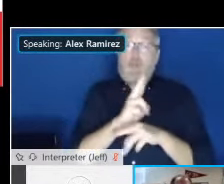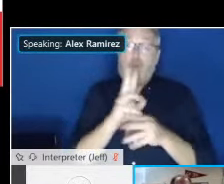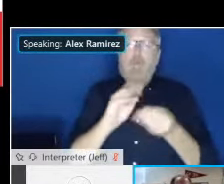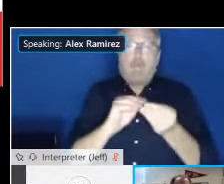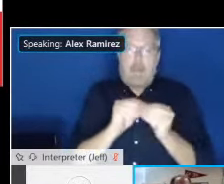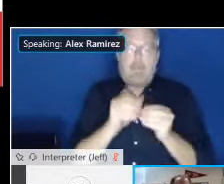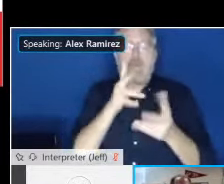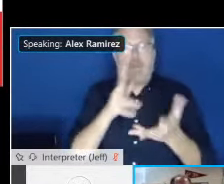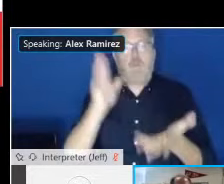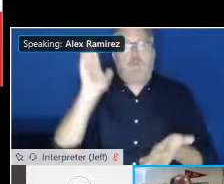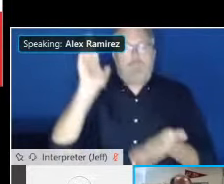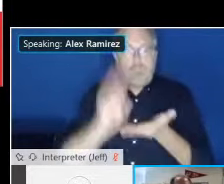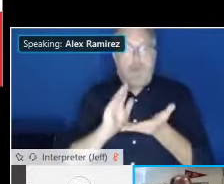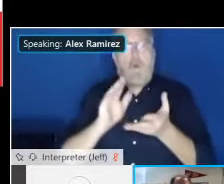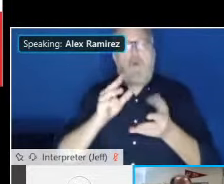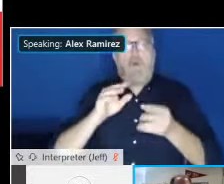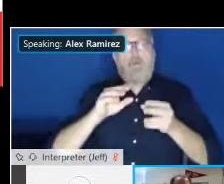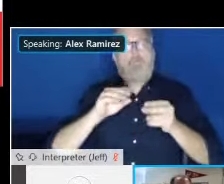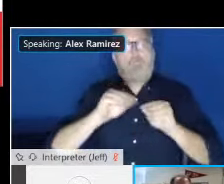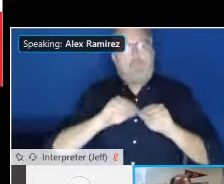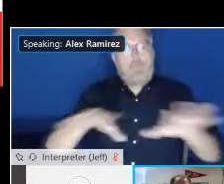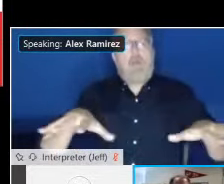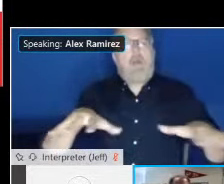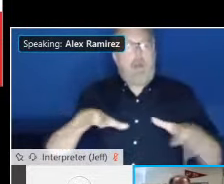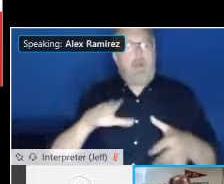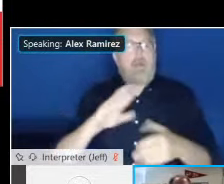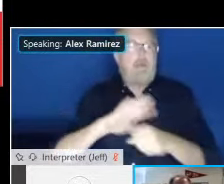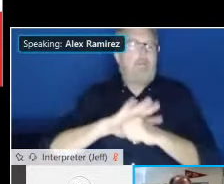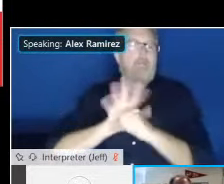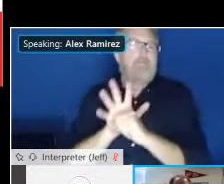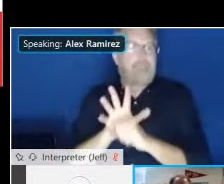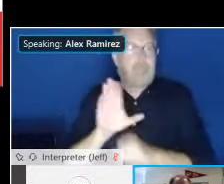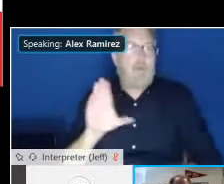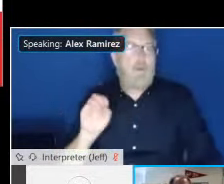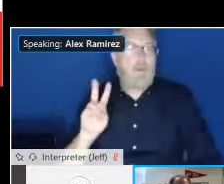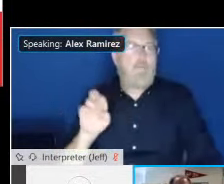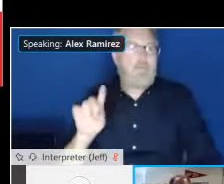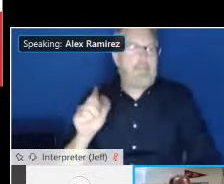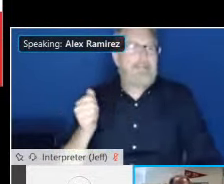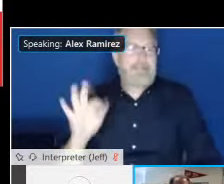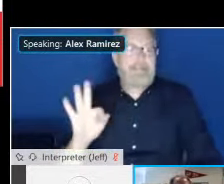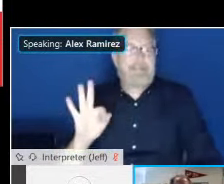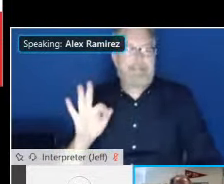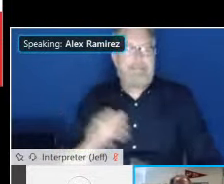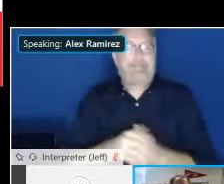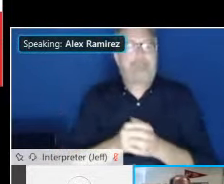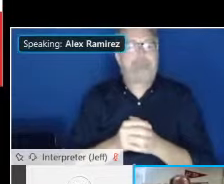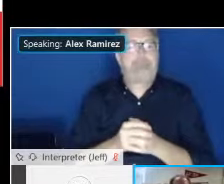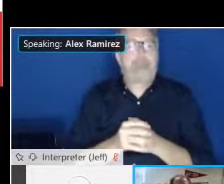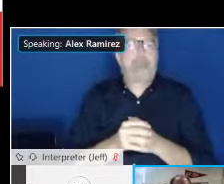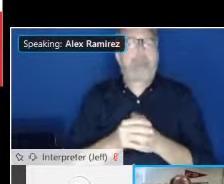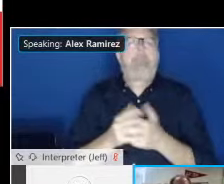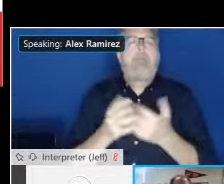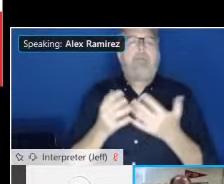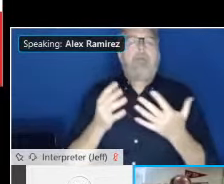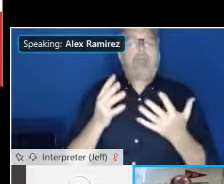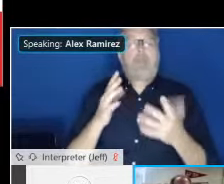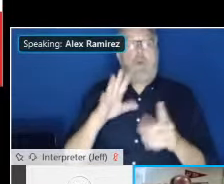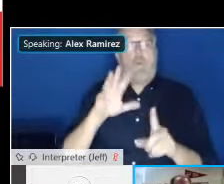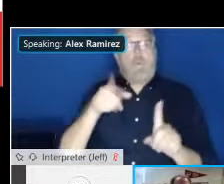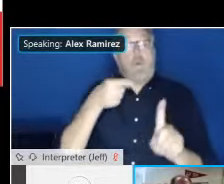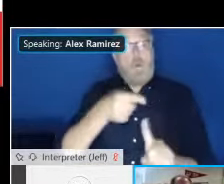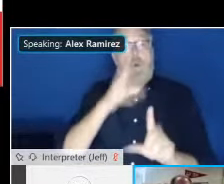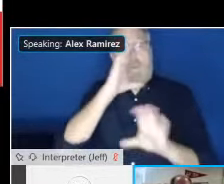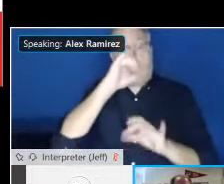to help mitigate the spread of COVID-19 in our population. So if we're looking at our goal to